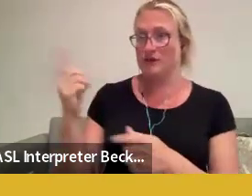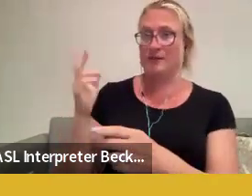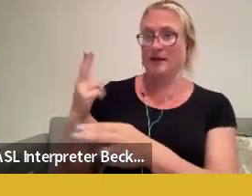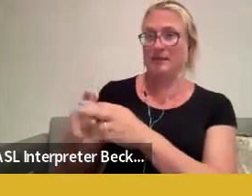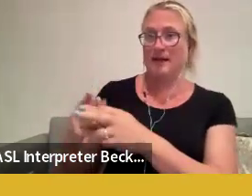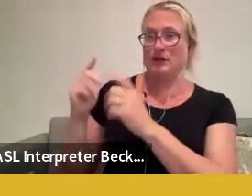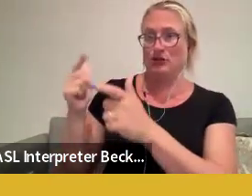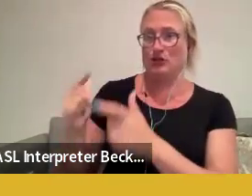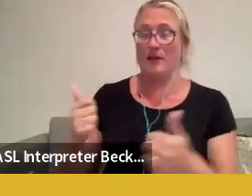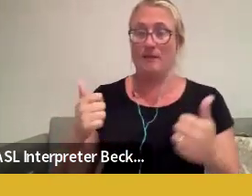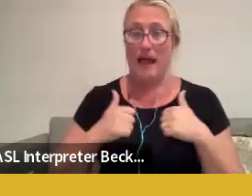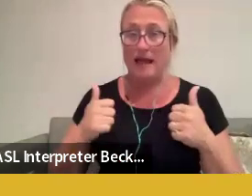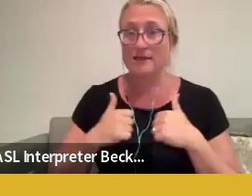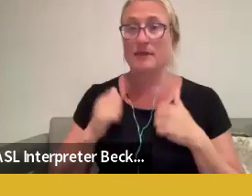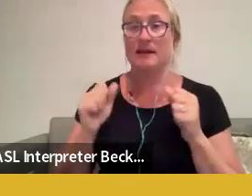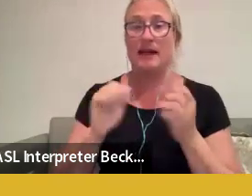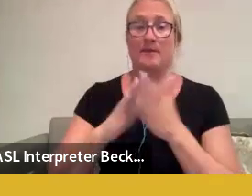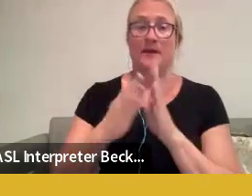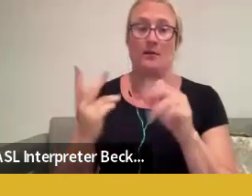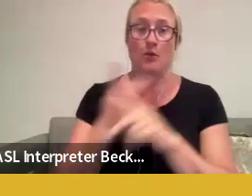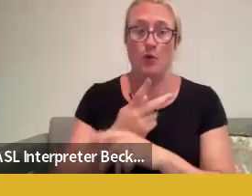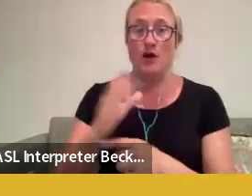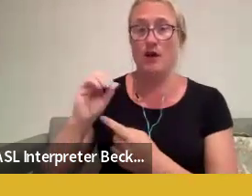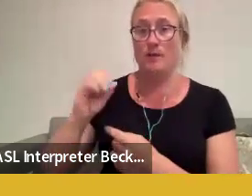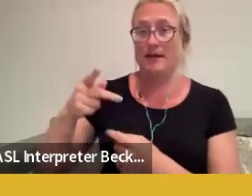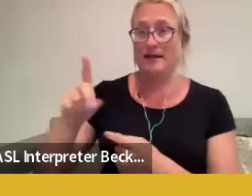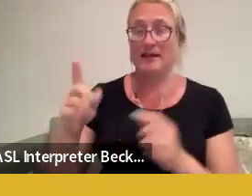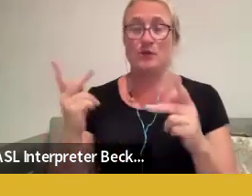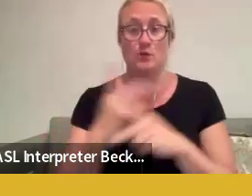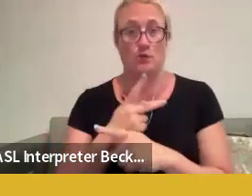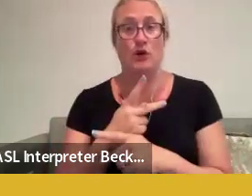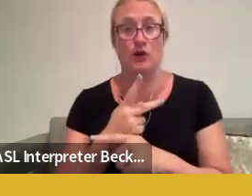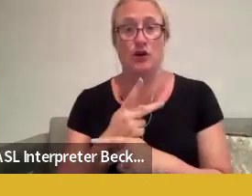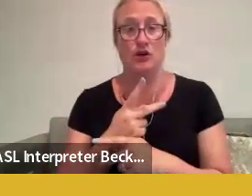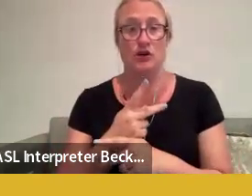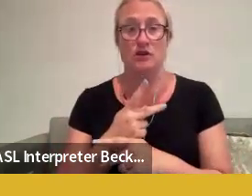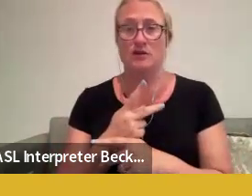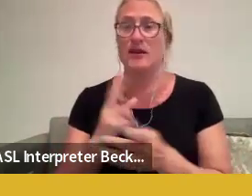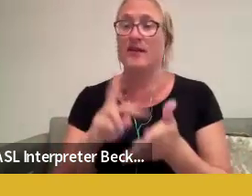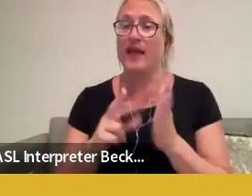asthma can be worsened by extreme heat and COPD. So if your lungs are already